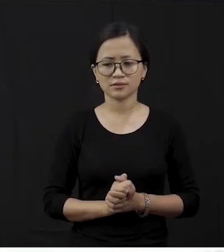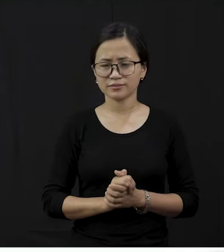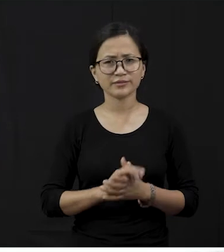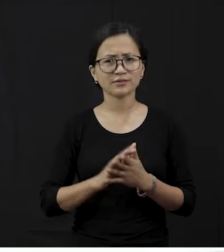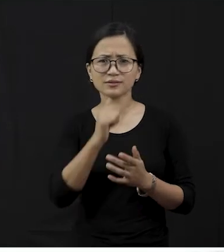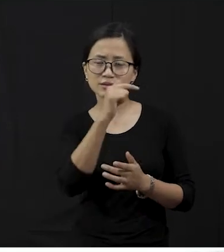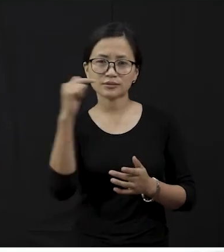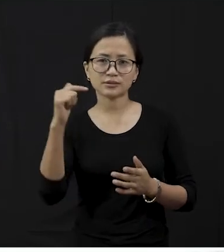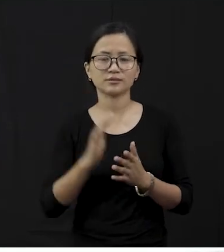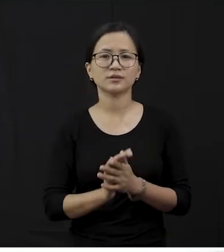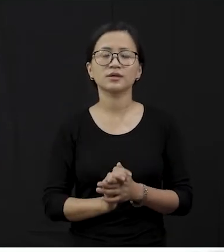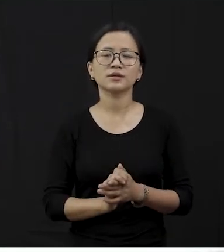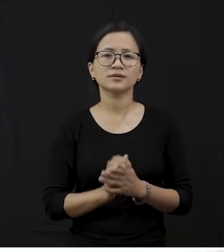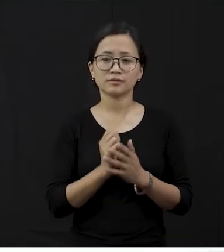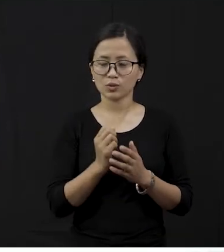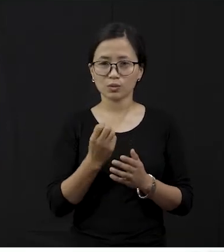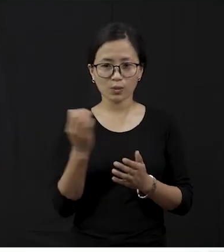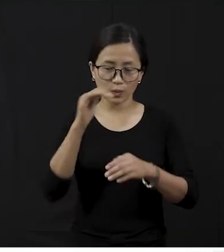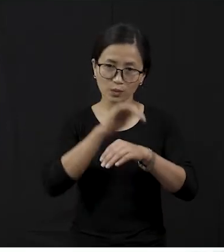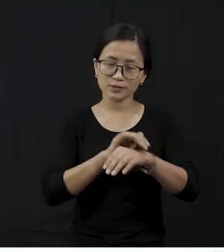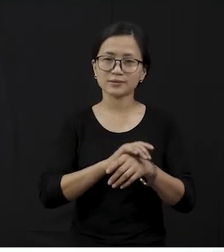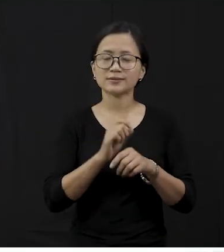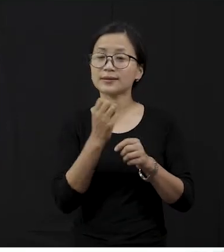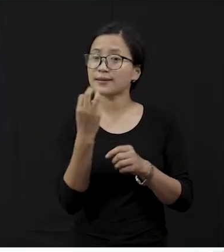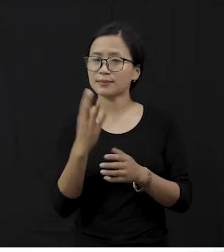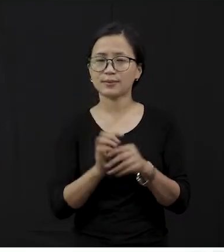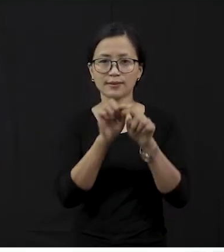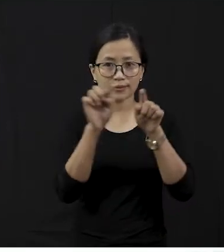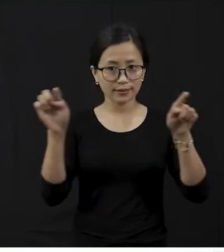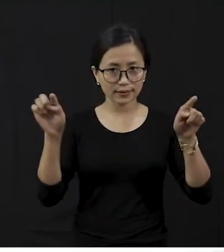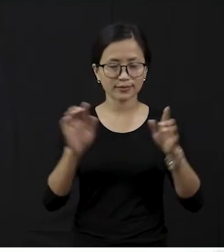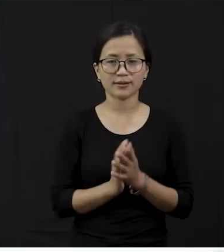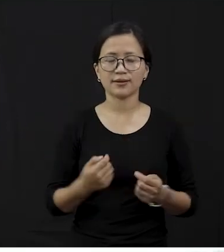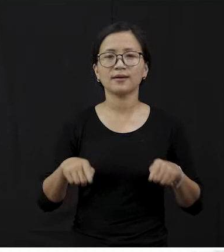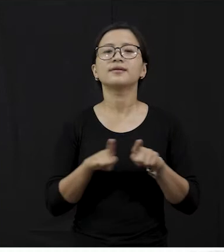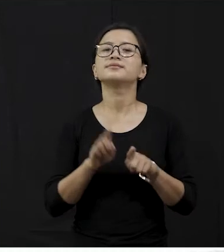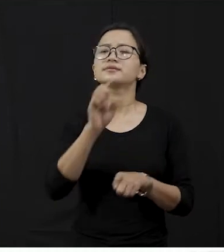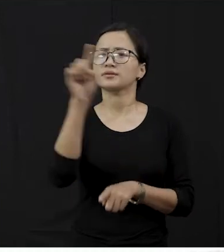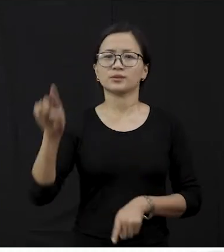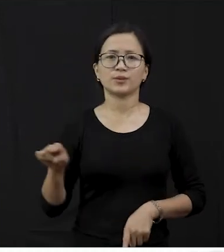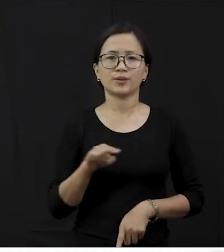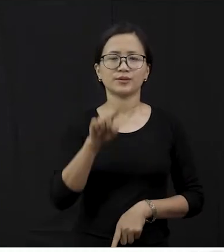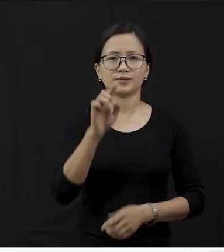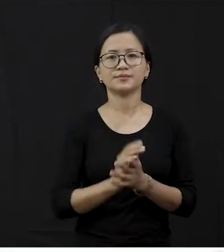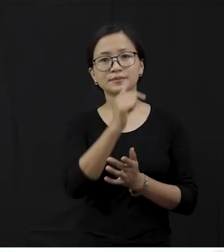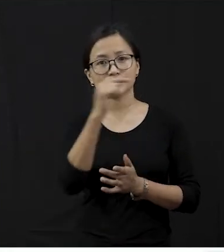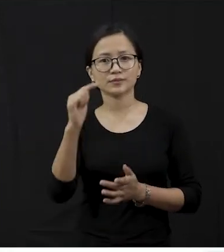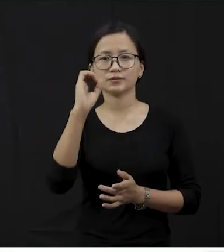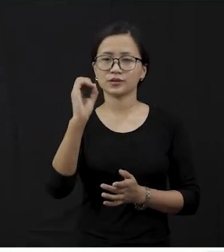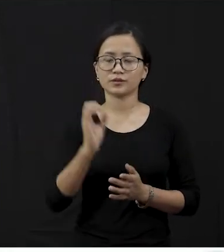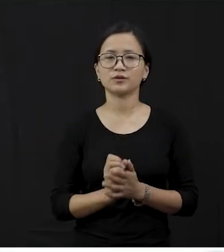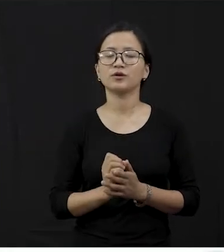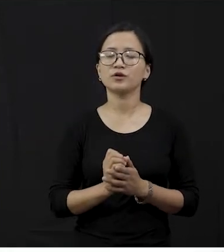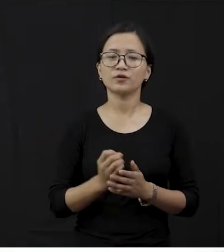subtract numbers on the number line and the number square. Then, subtract 0